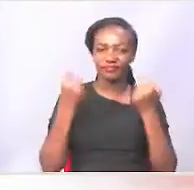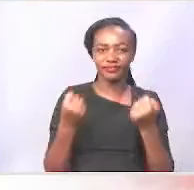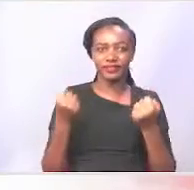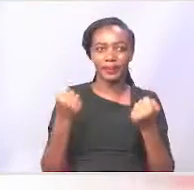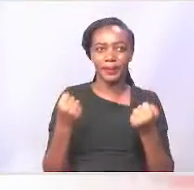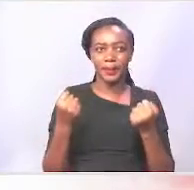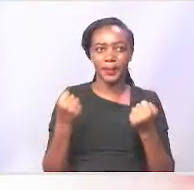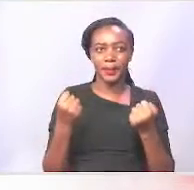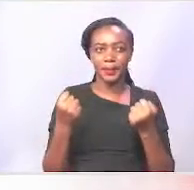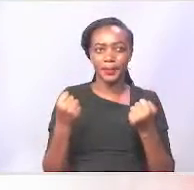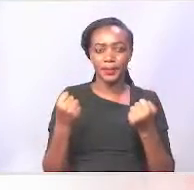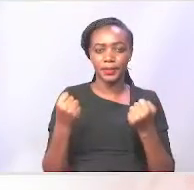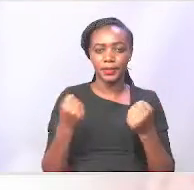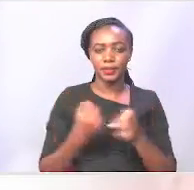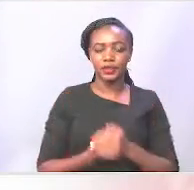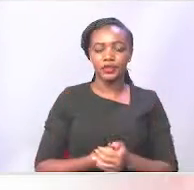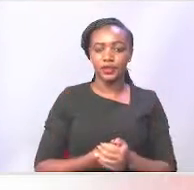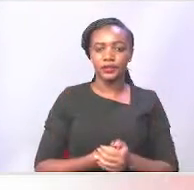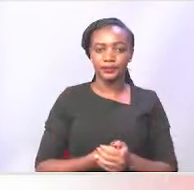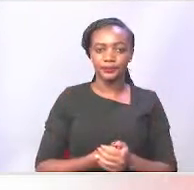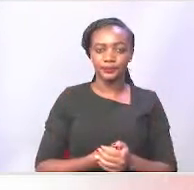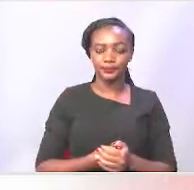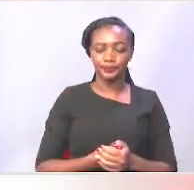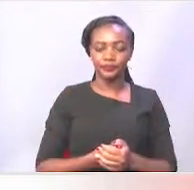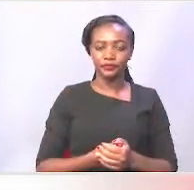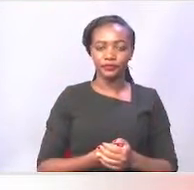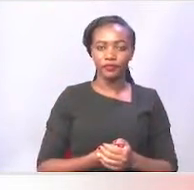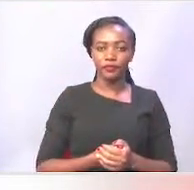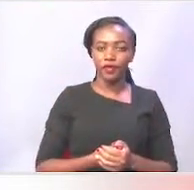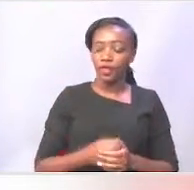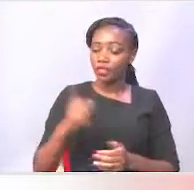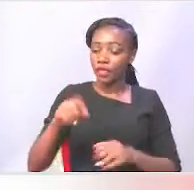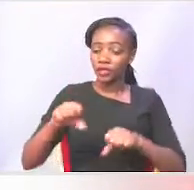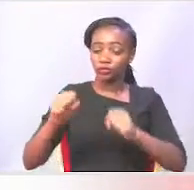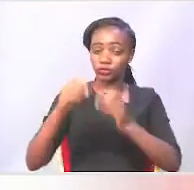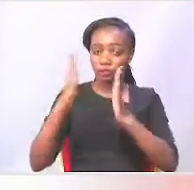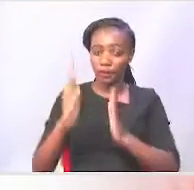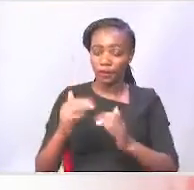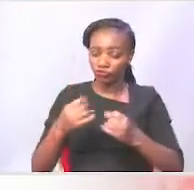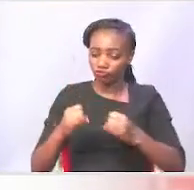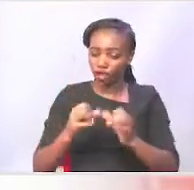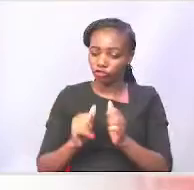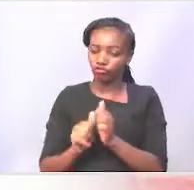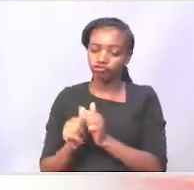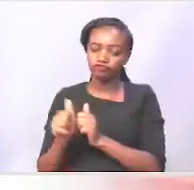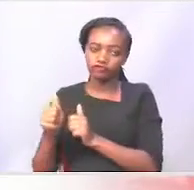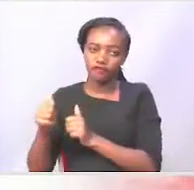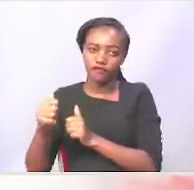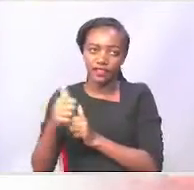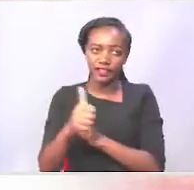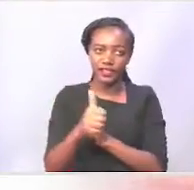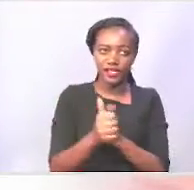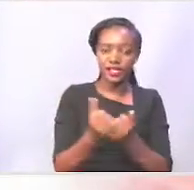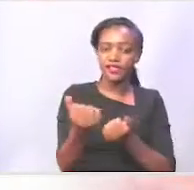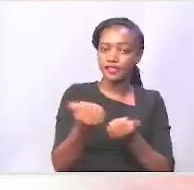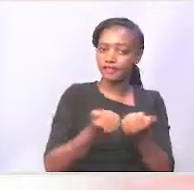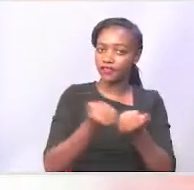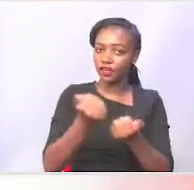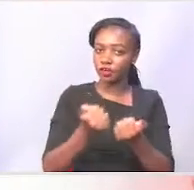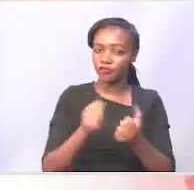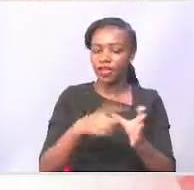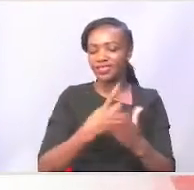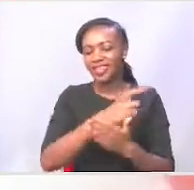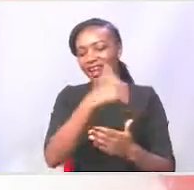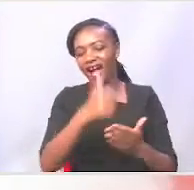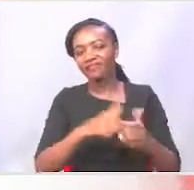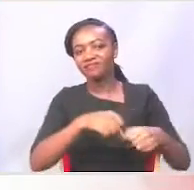sp overtake na wakatiiku overtake kuna mine imemus akapeza